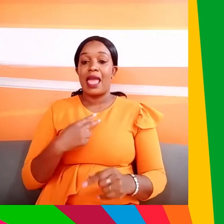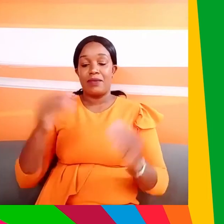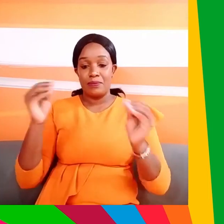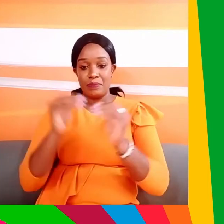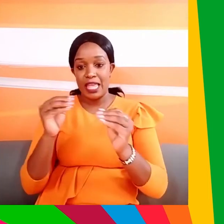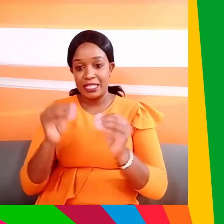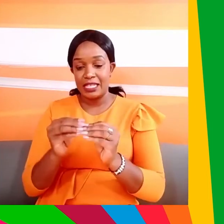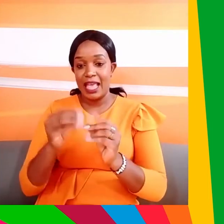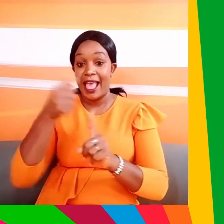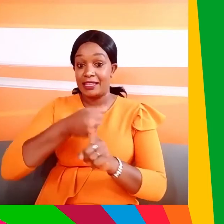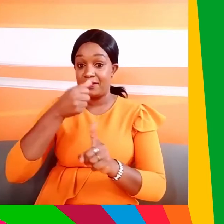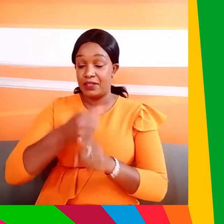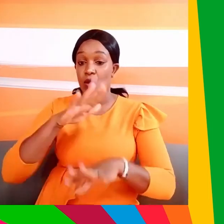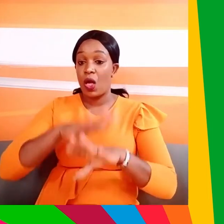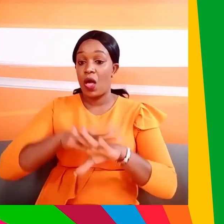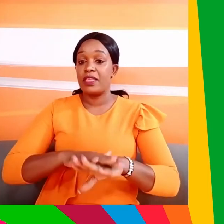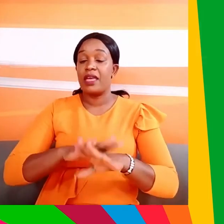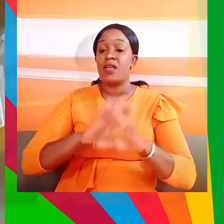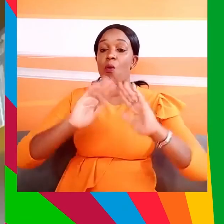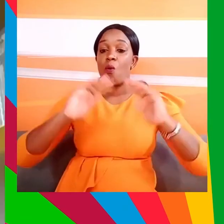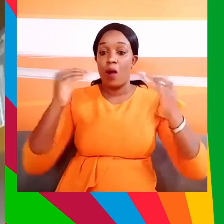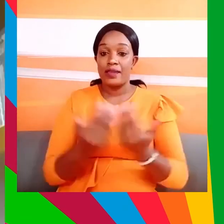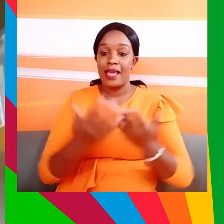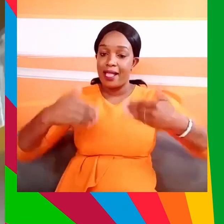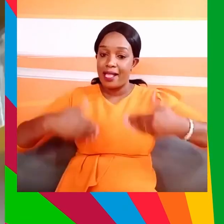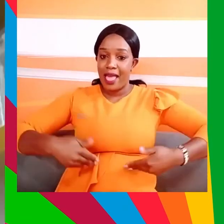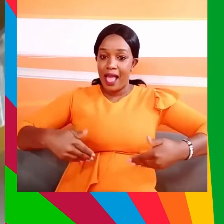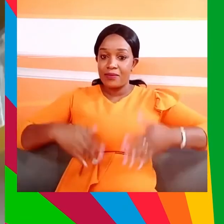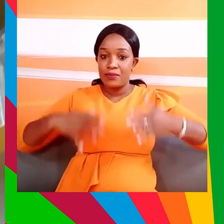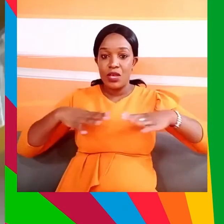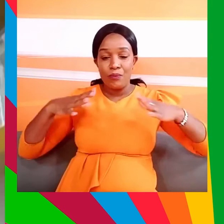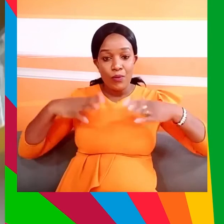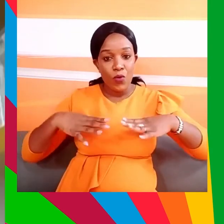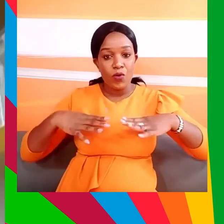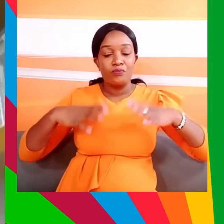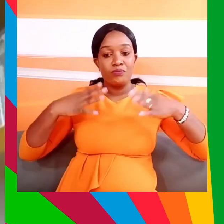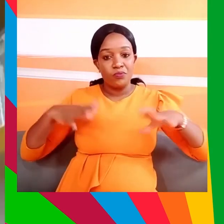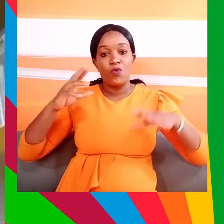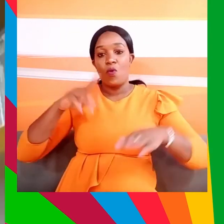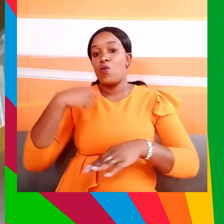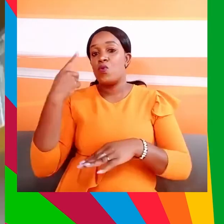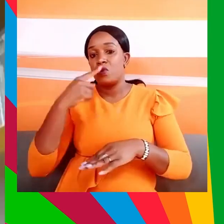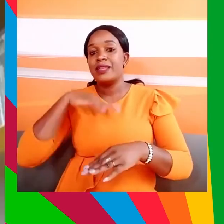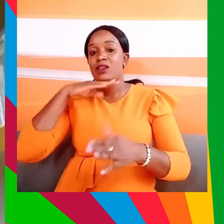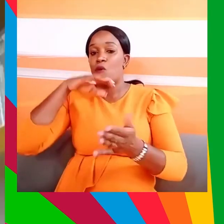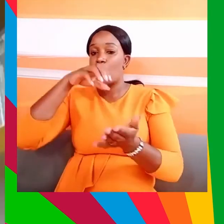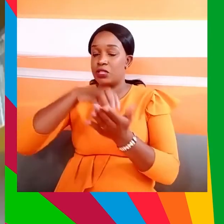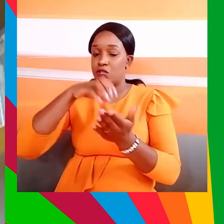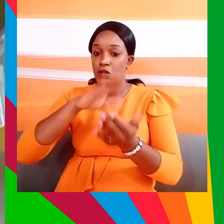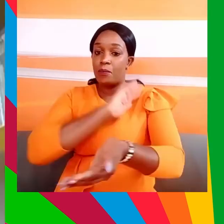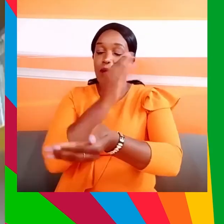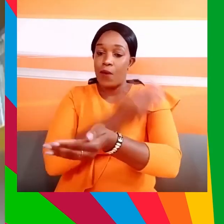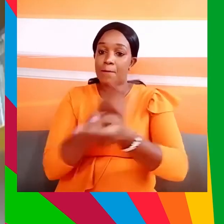You know, often young people, often people who don't hold positions of power, but who are taking the things into their own hand.